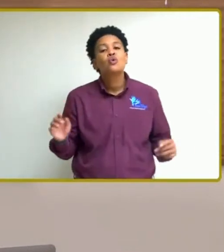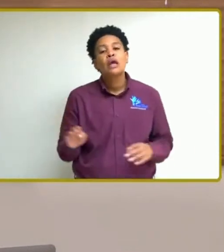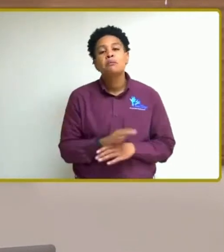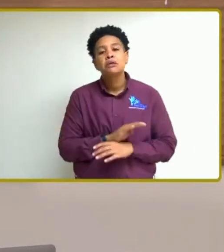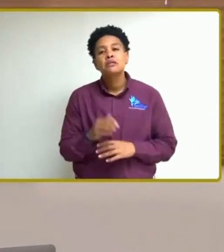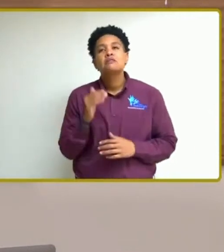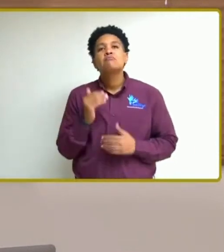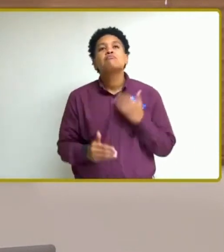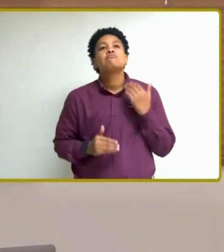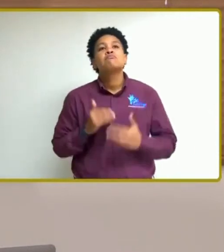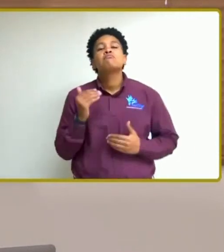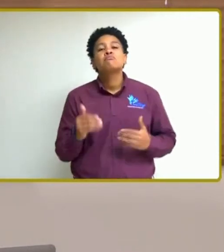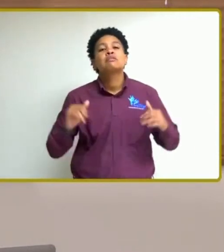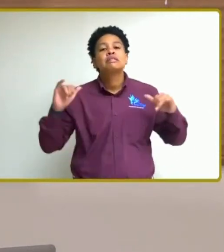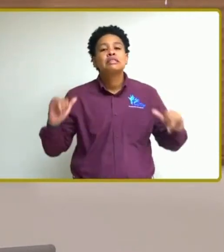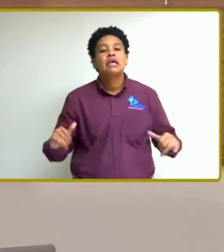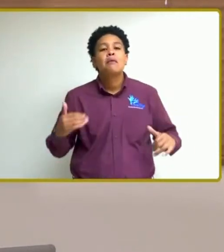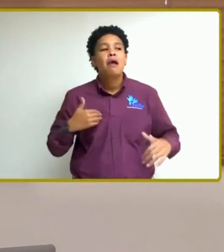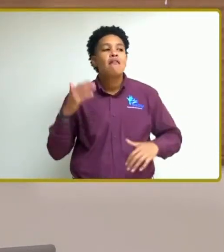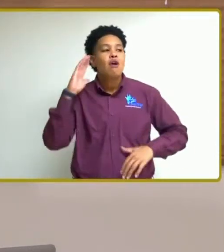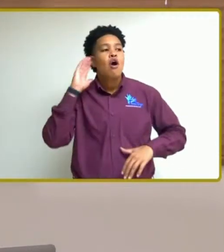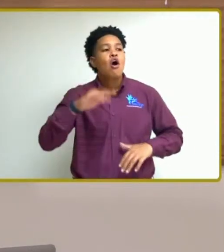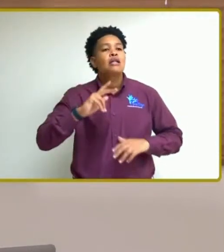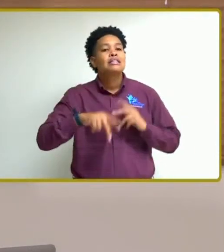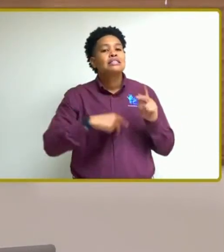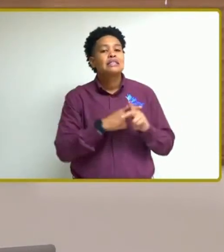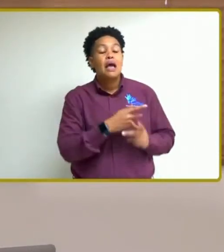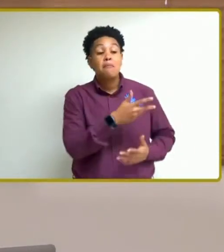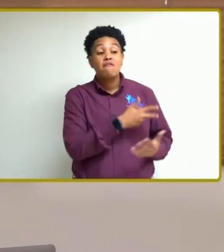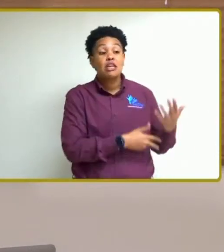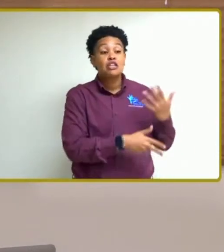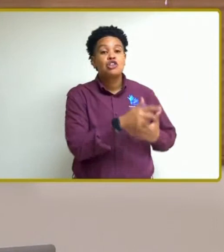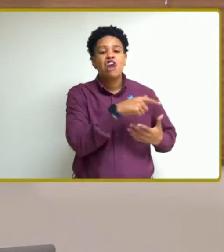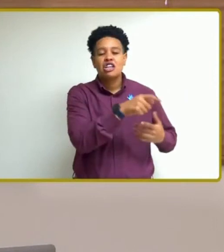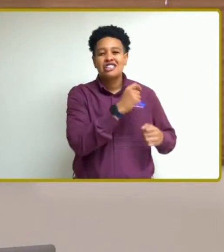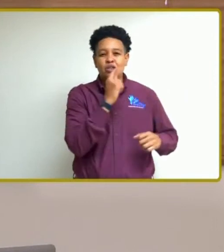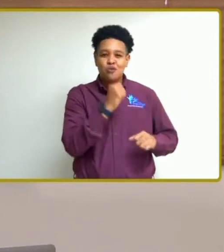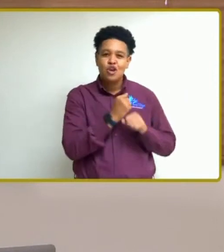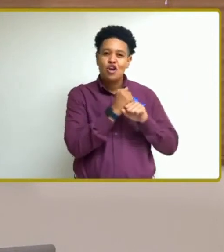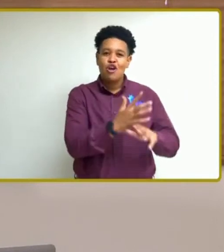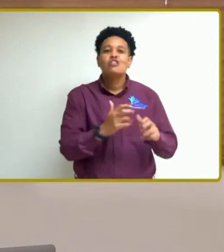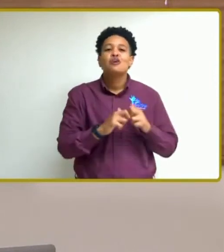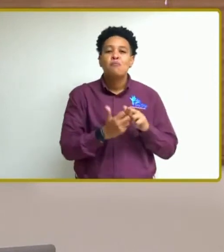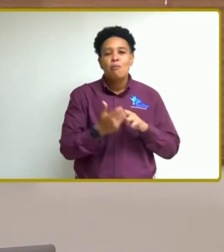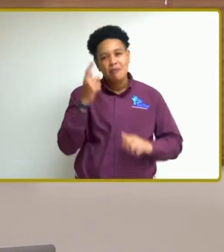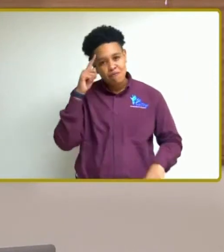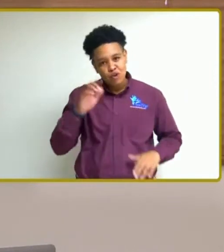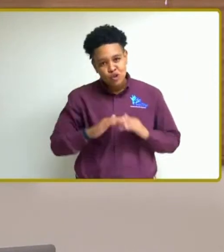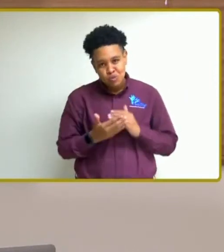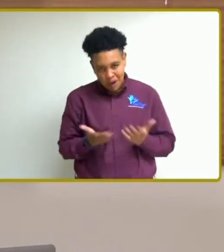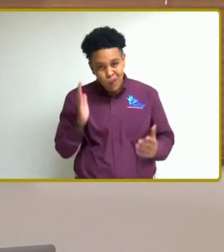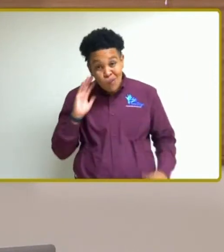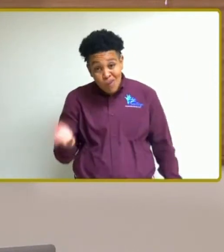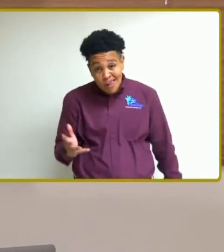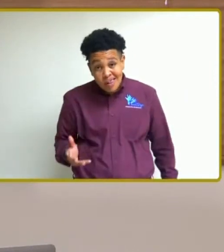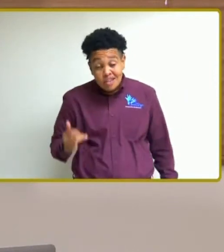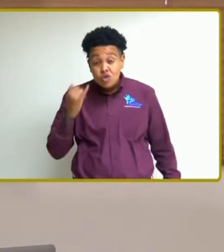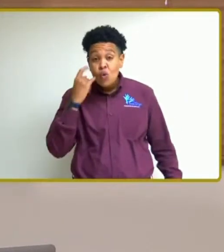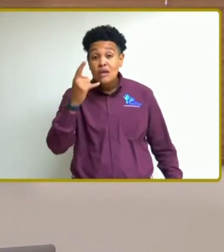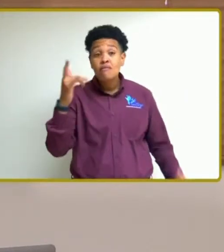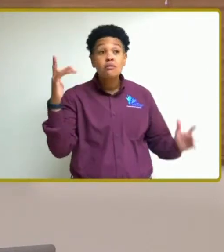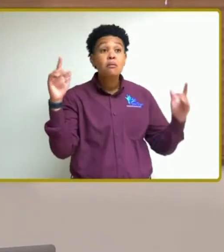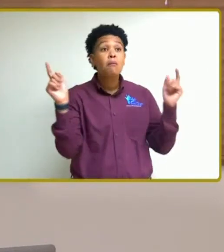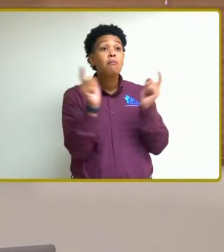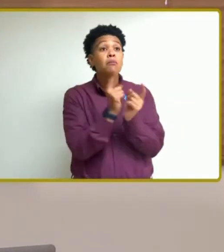business as usual, having all kind of interactions. This will create a problem for us. So if you are a